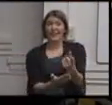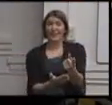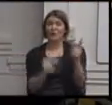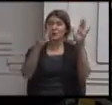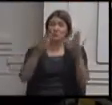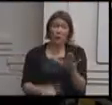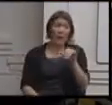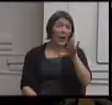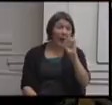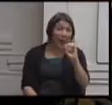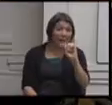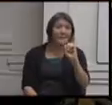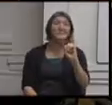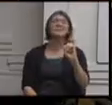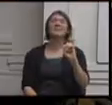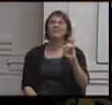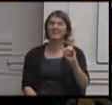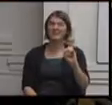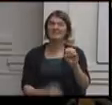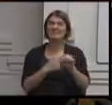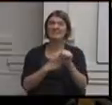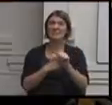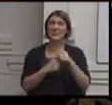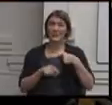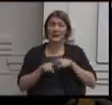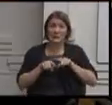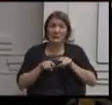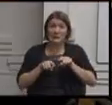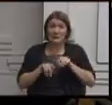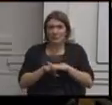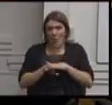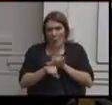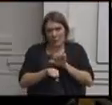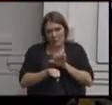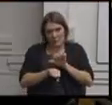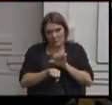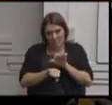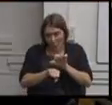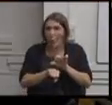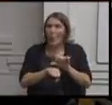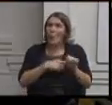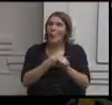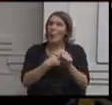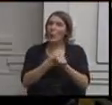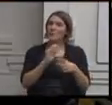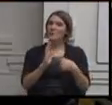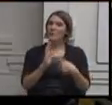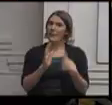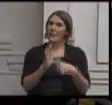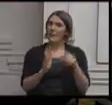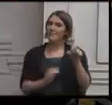Snow and ice storms also make travel up Western Avenue slow and difficult at times.